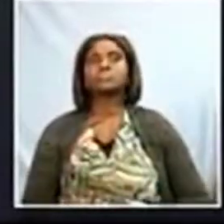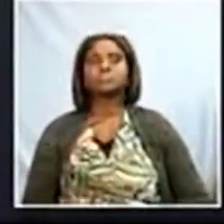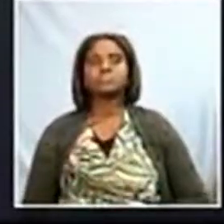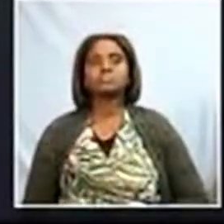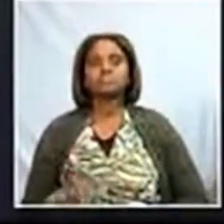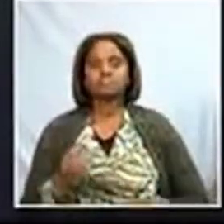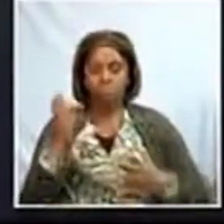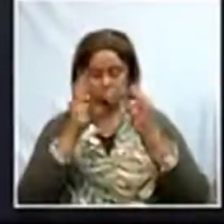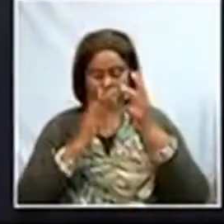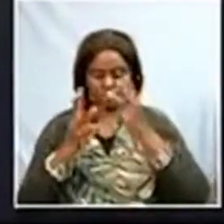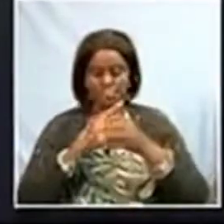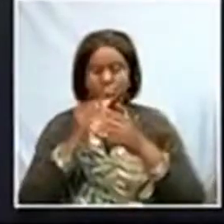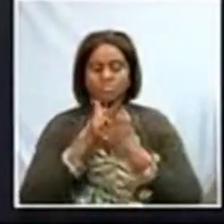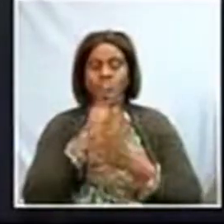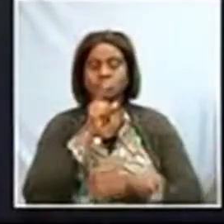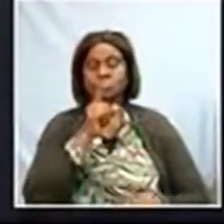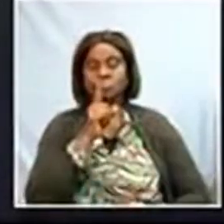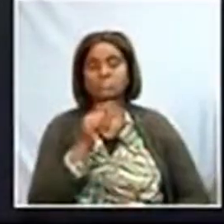are genuine.